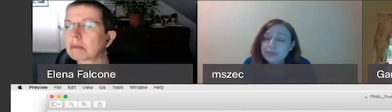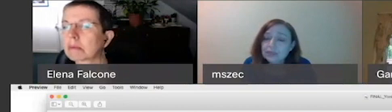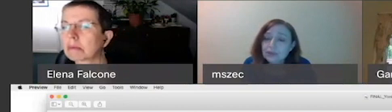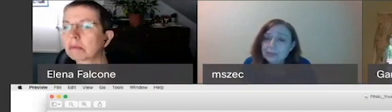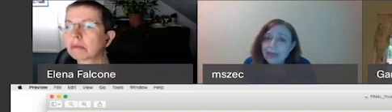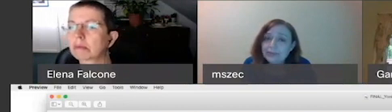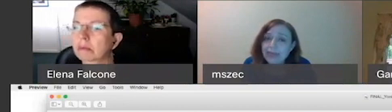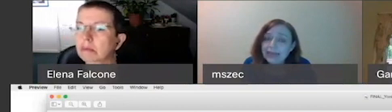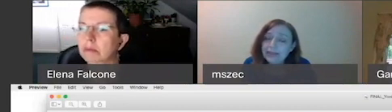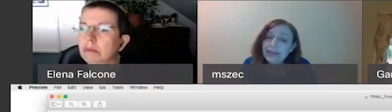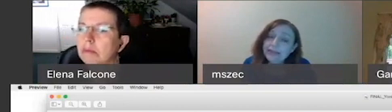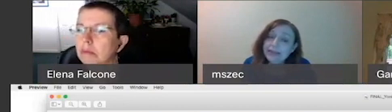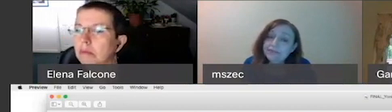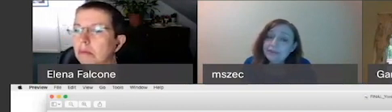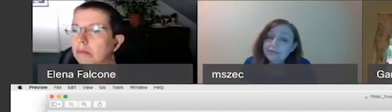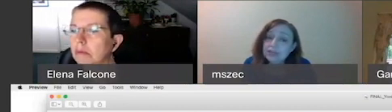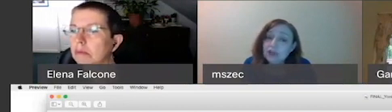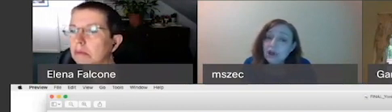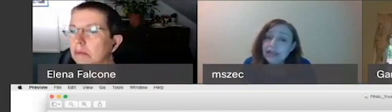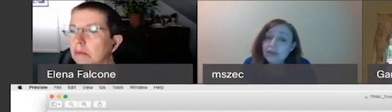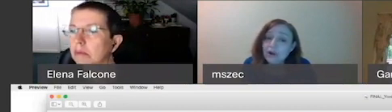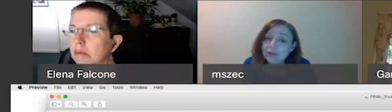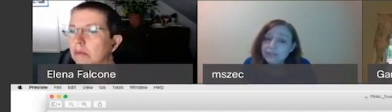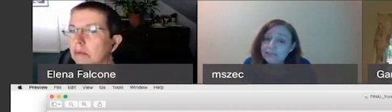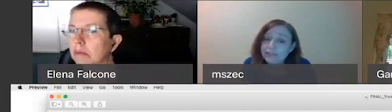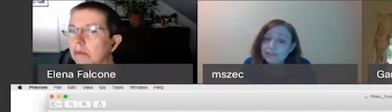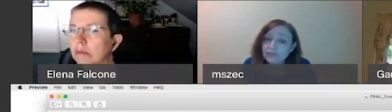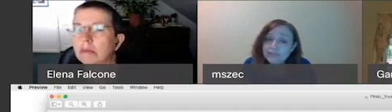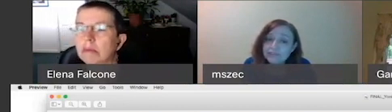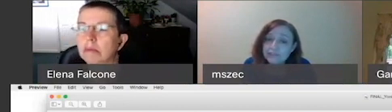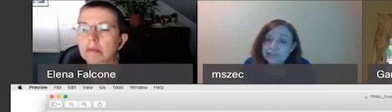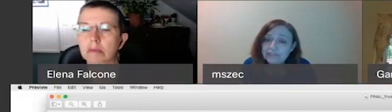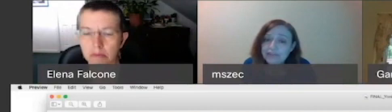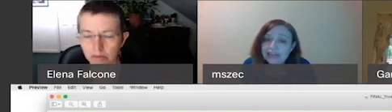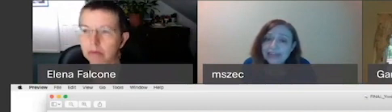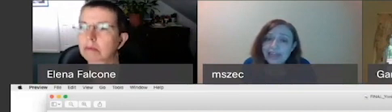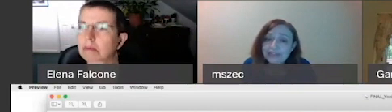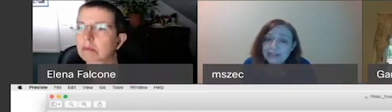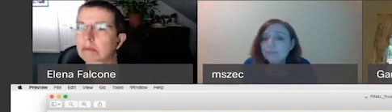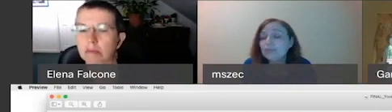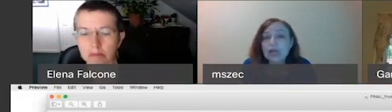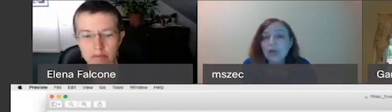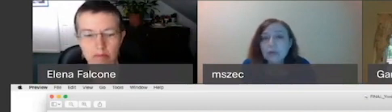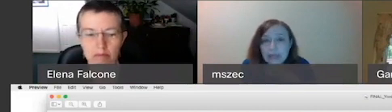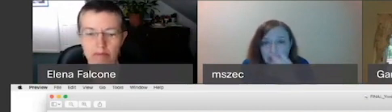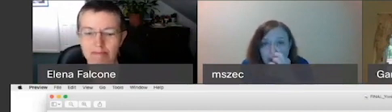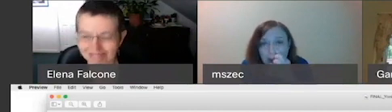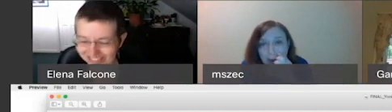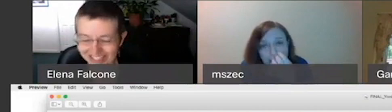So be alert about that. And again, feel free to call our office, Legal Services of the Hudson Valley, at the number